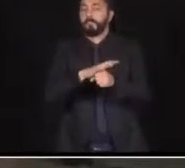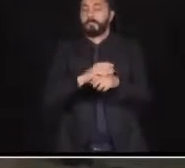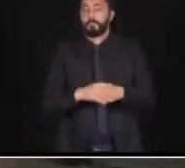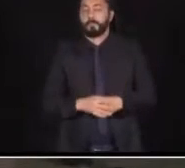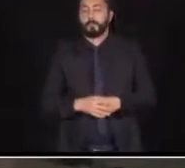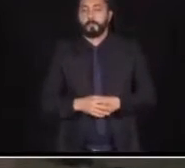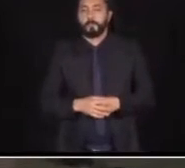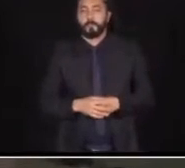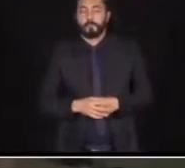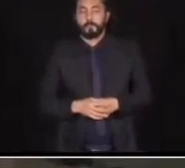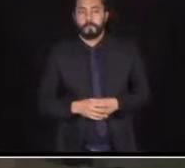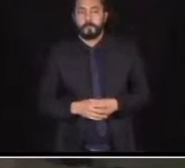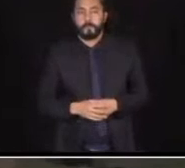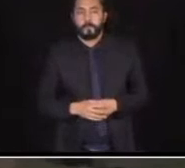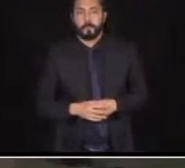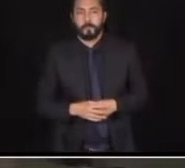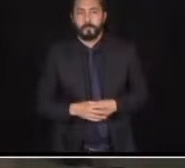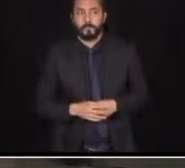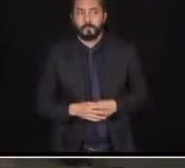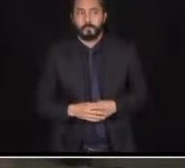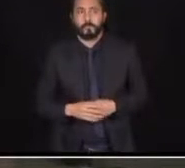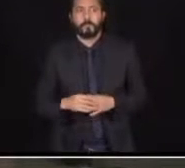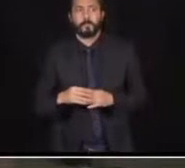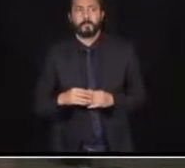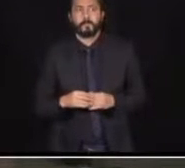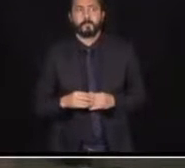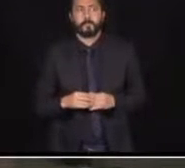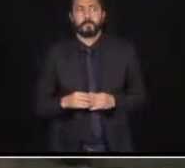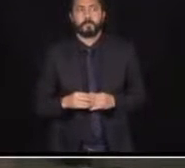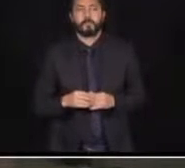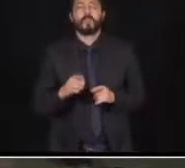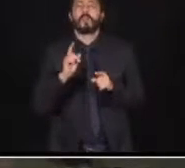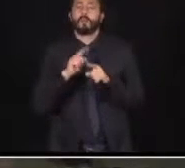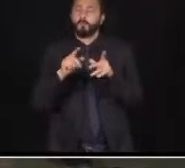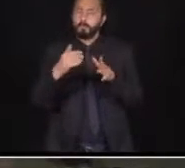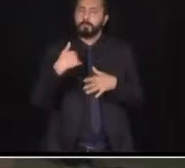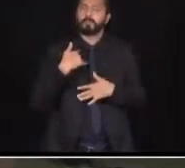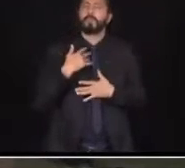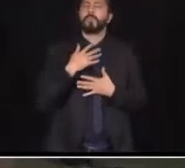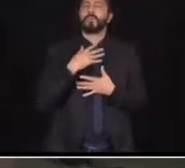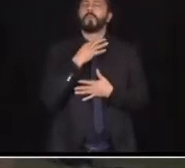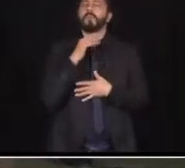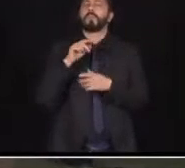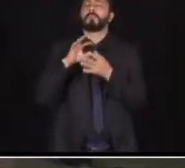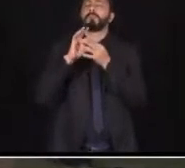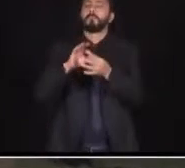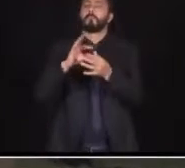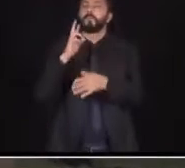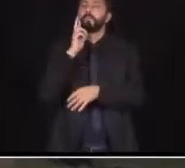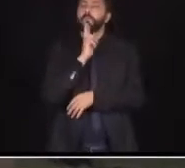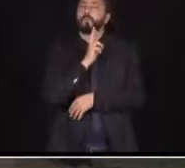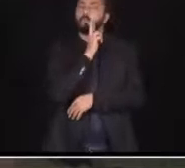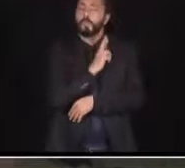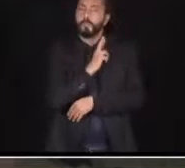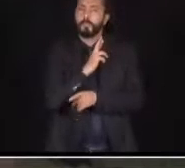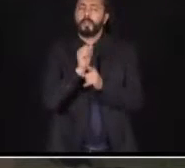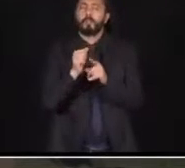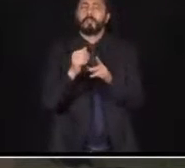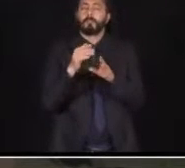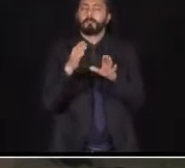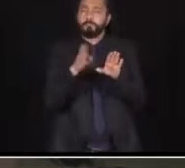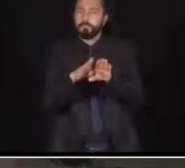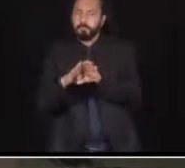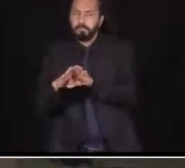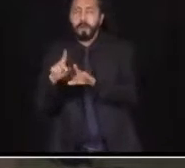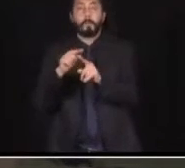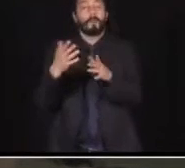delivery app and your plea to them to cut the commission rates charged to restaurants. Have you been given a commitment from them to do that